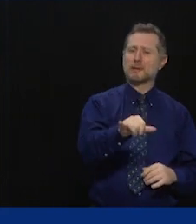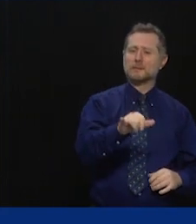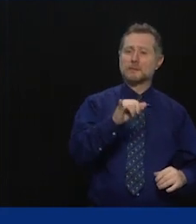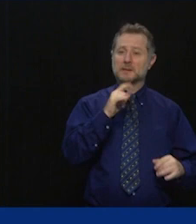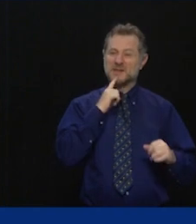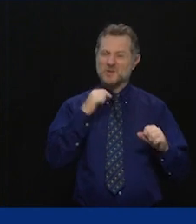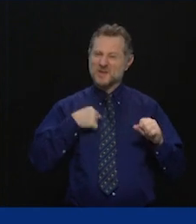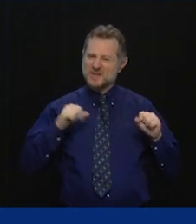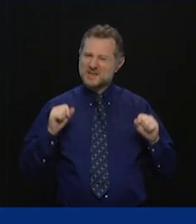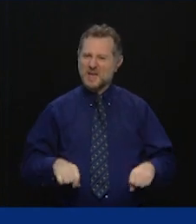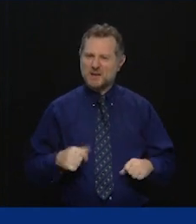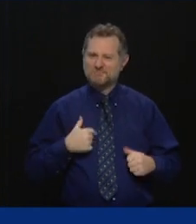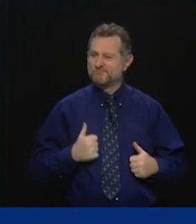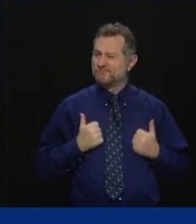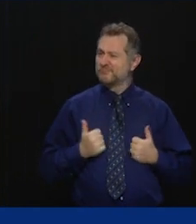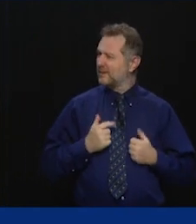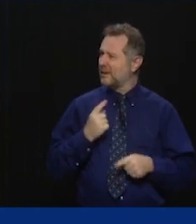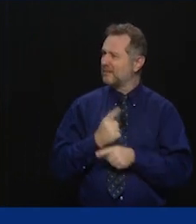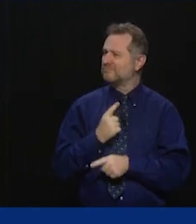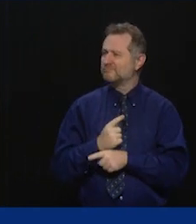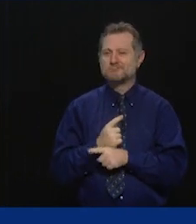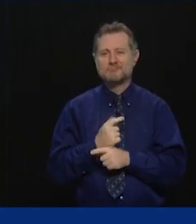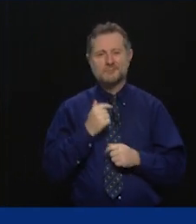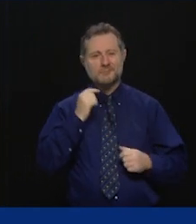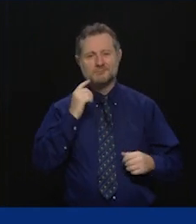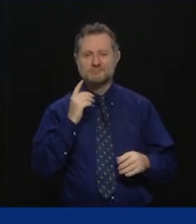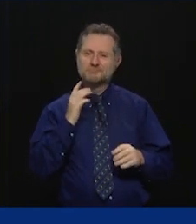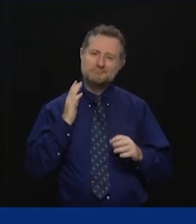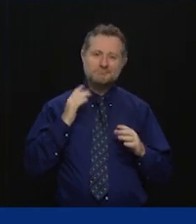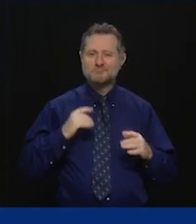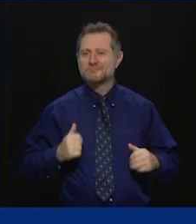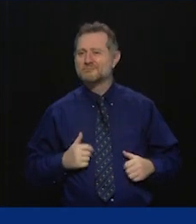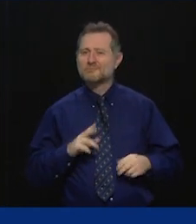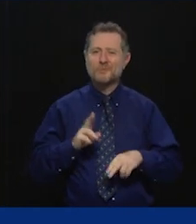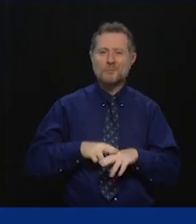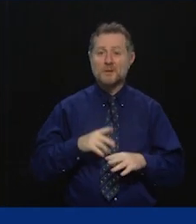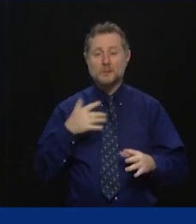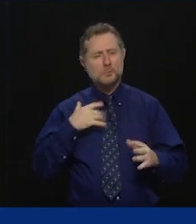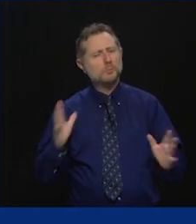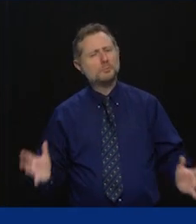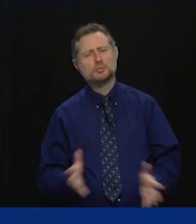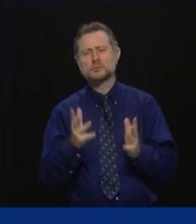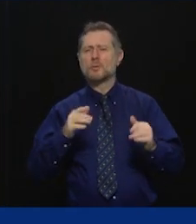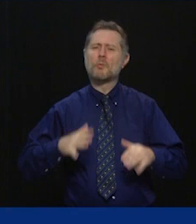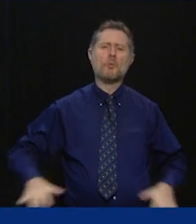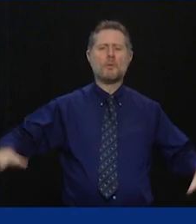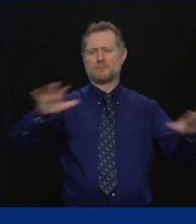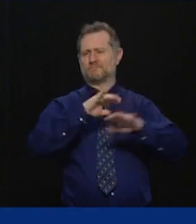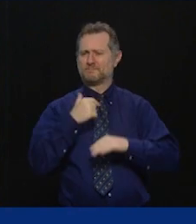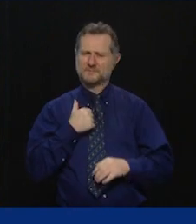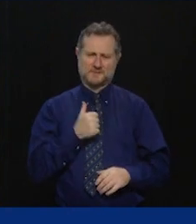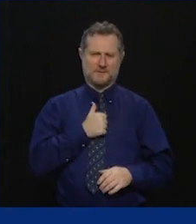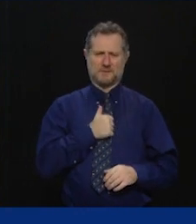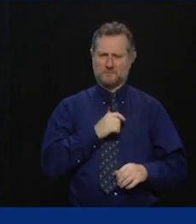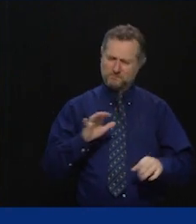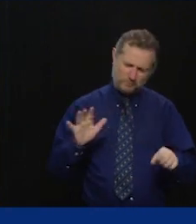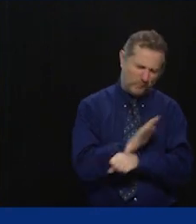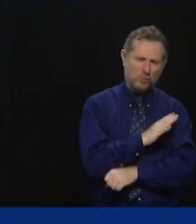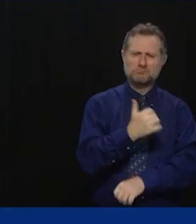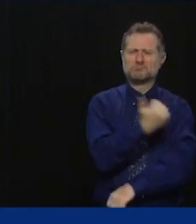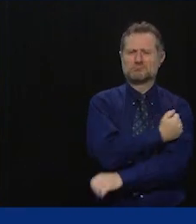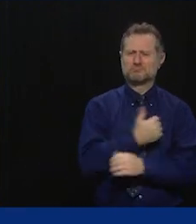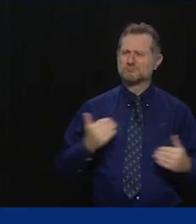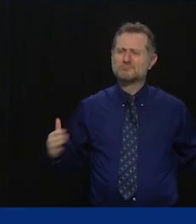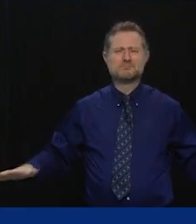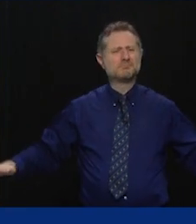it. And we support this effort, and I'm encouraging everyone. I am fully vaccinated myself, and just